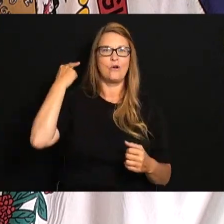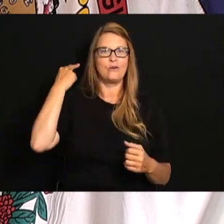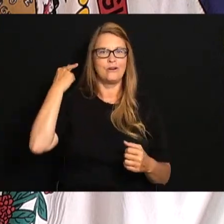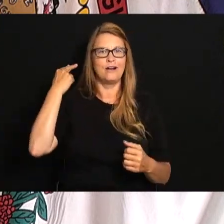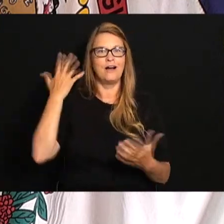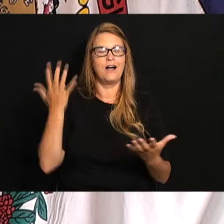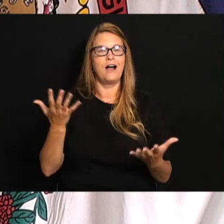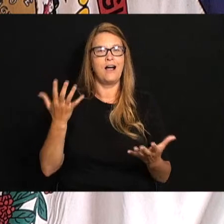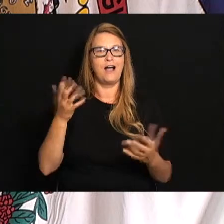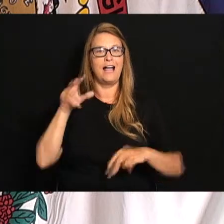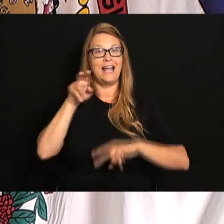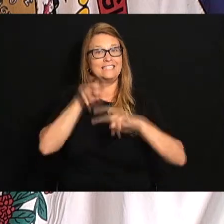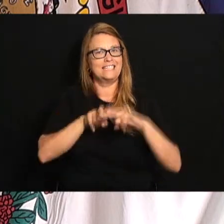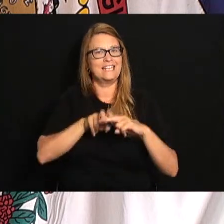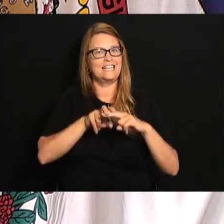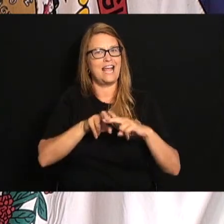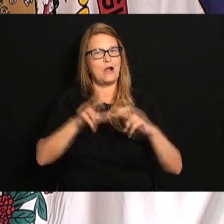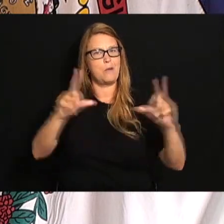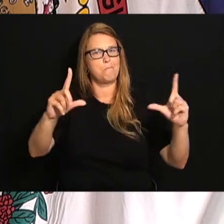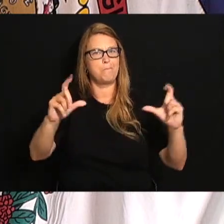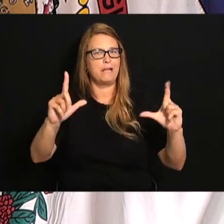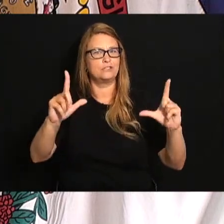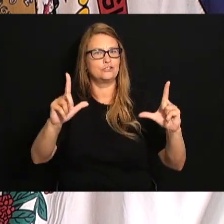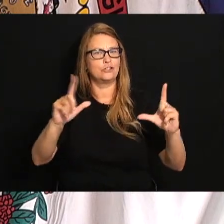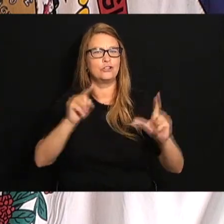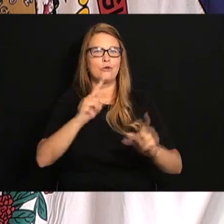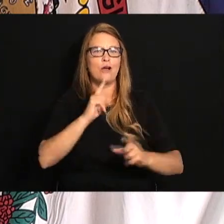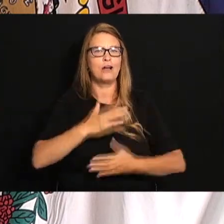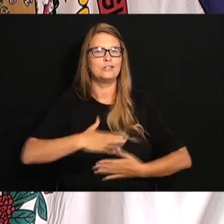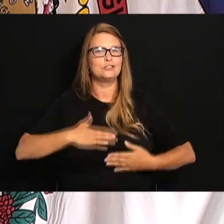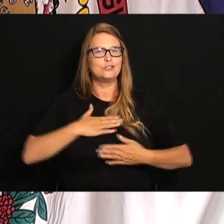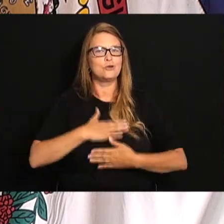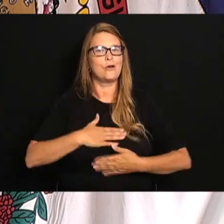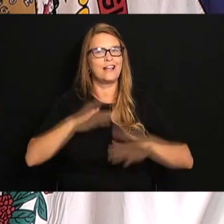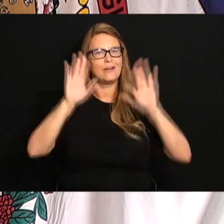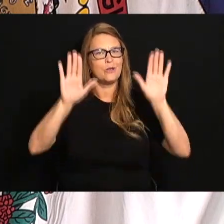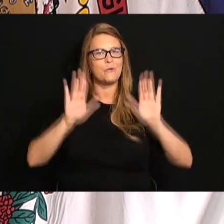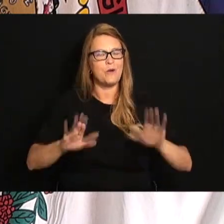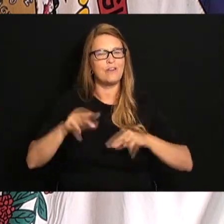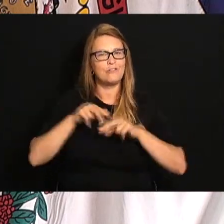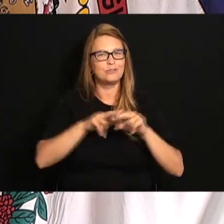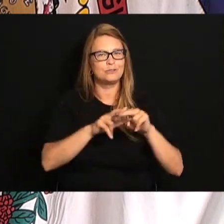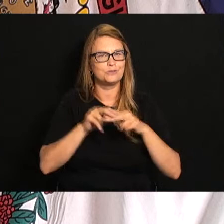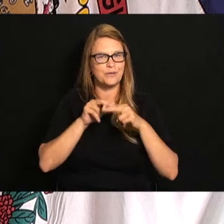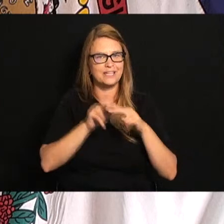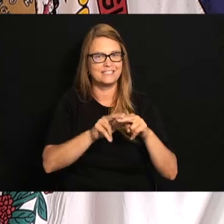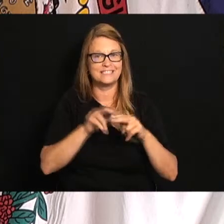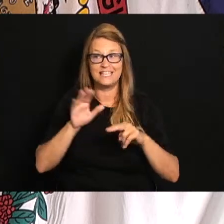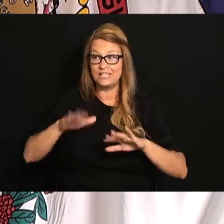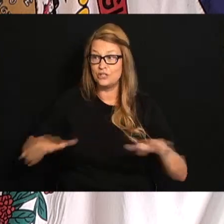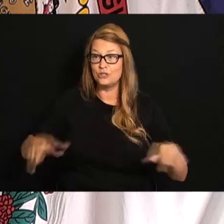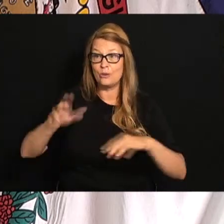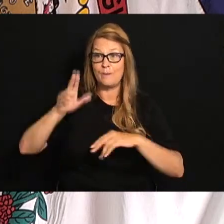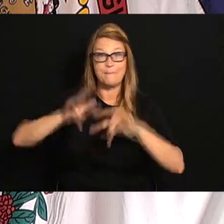time, that you're enjoying the incredible swing that those kids built, and